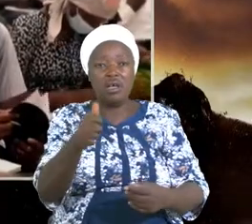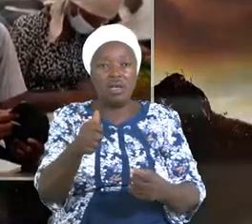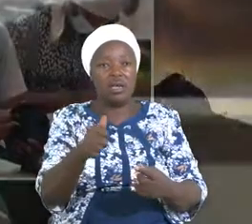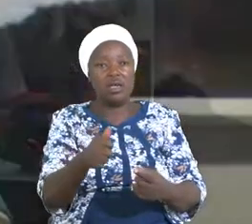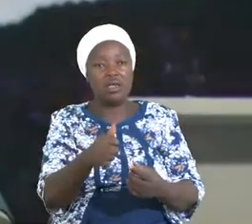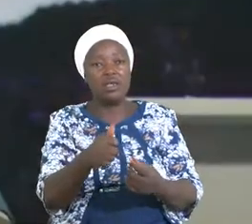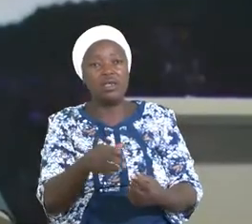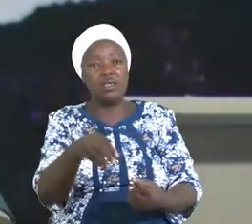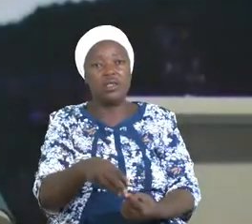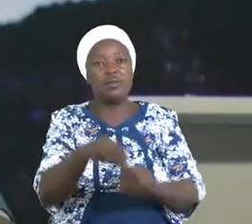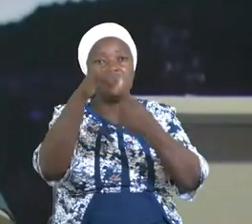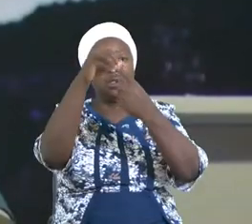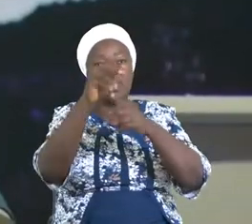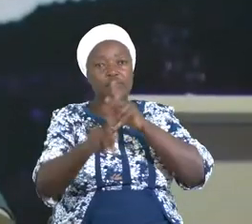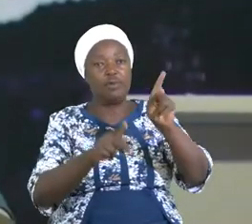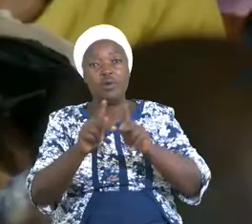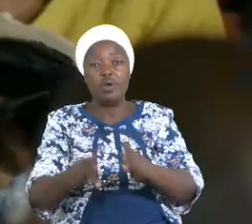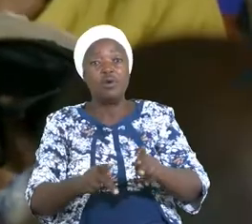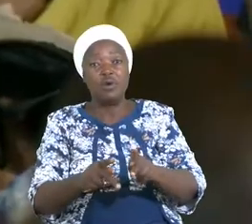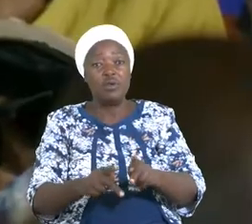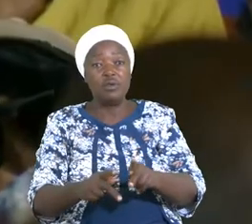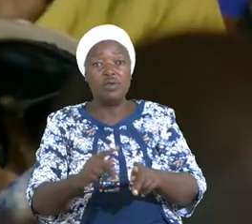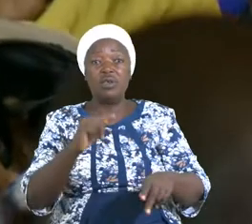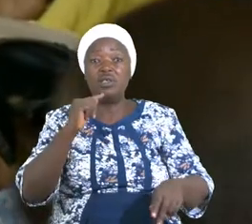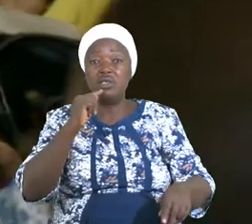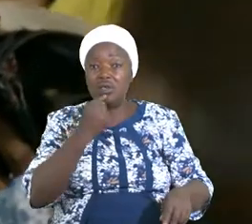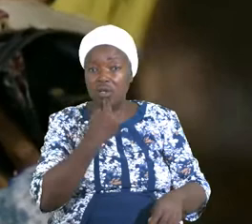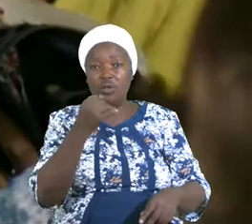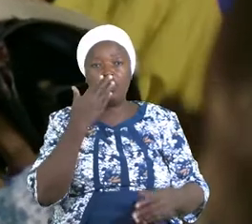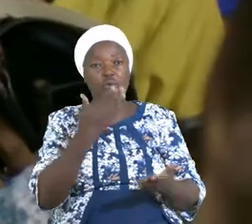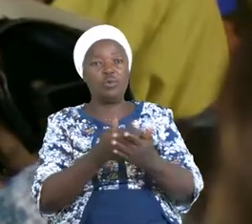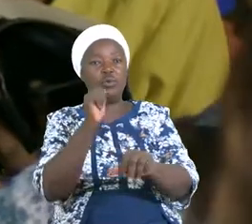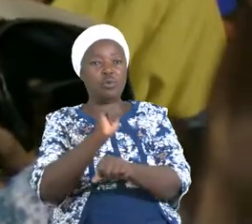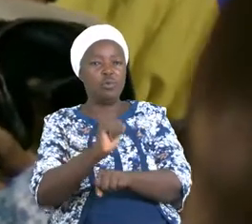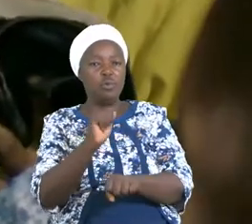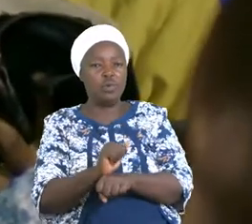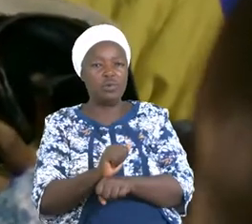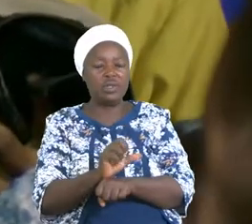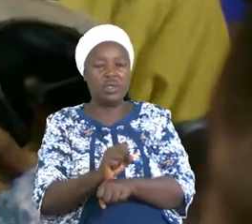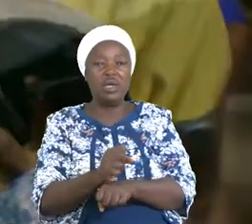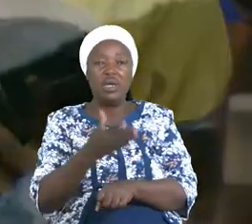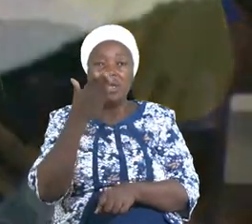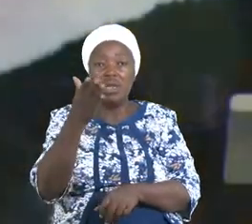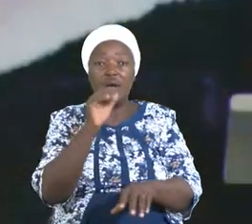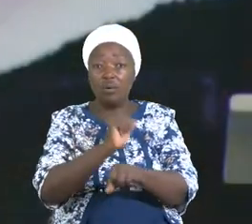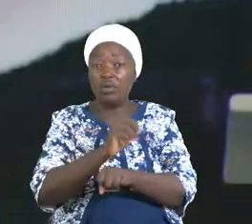people, zealous of good works. There are works you cannot do